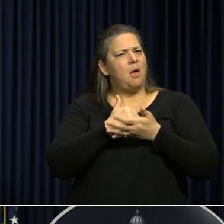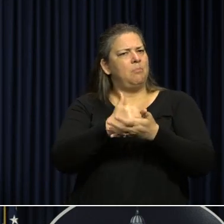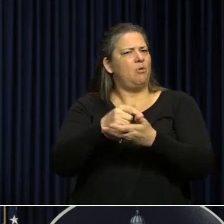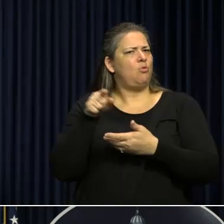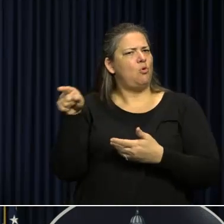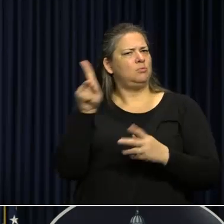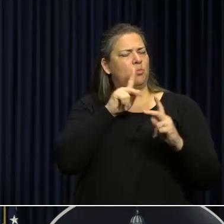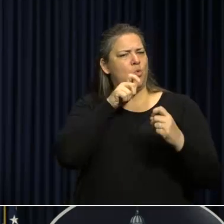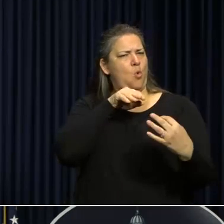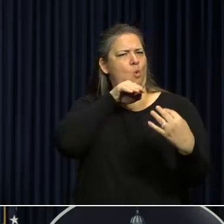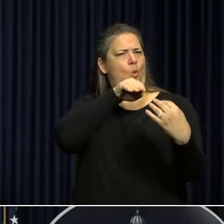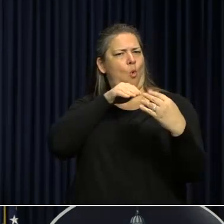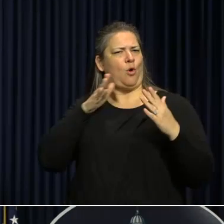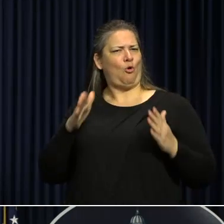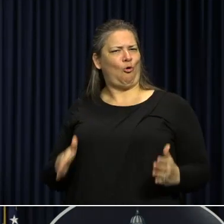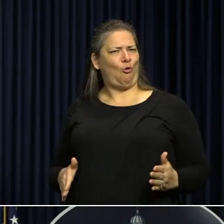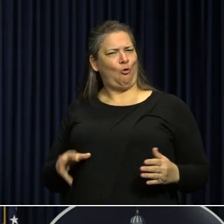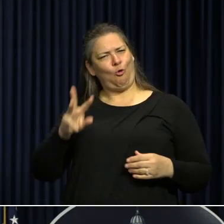warriors.